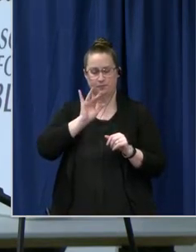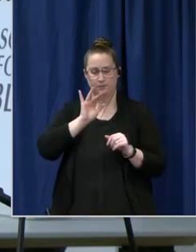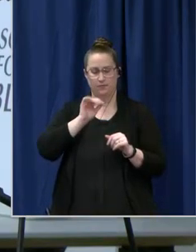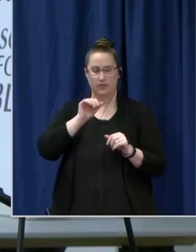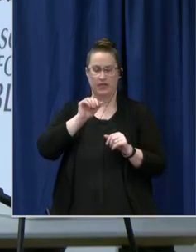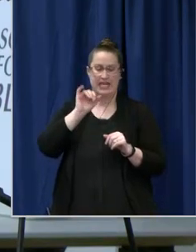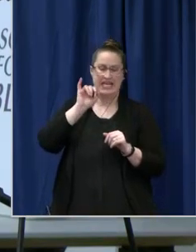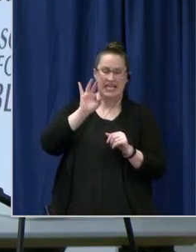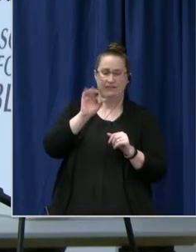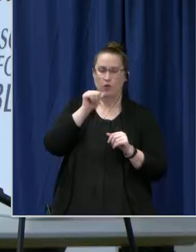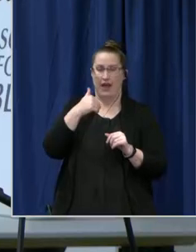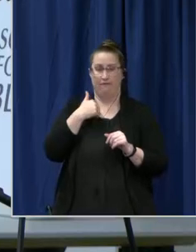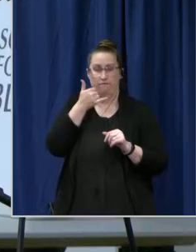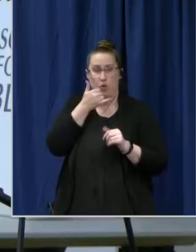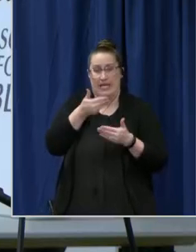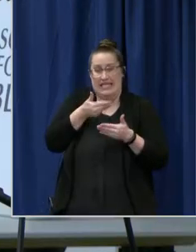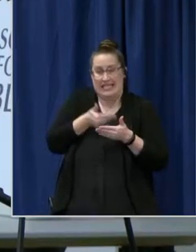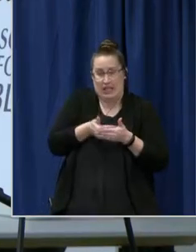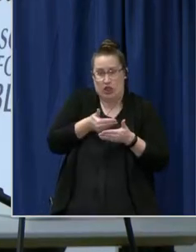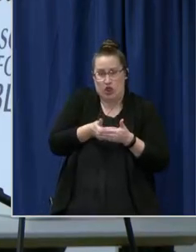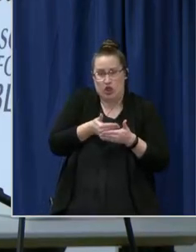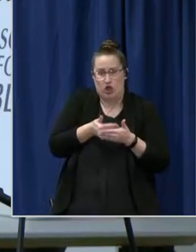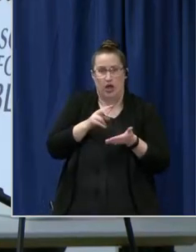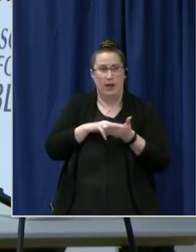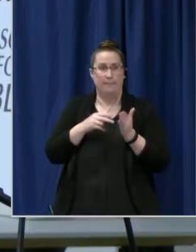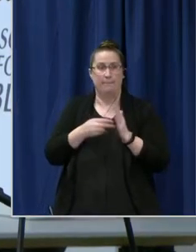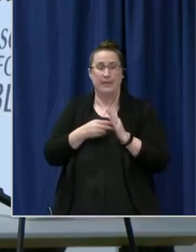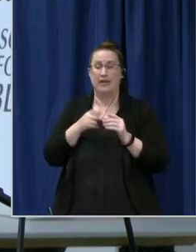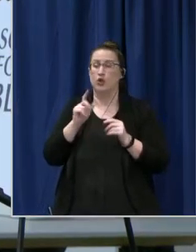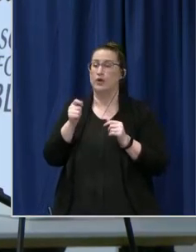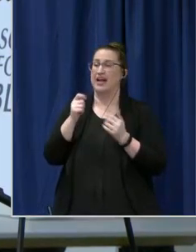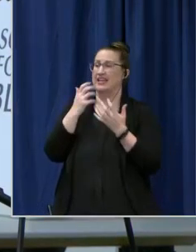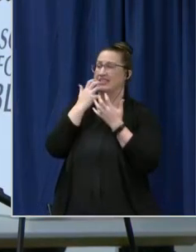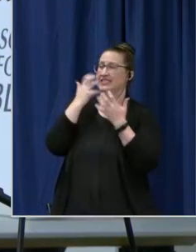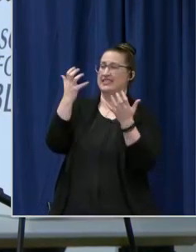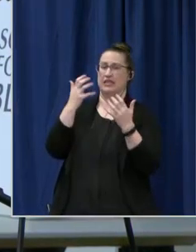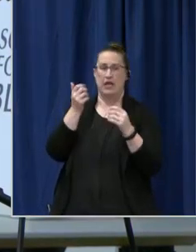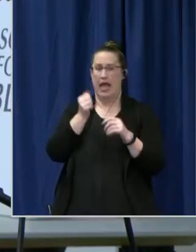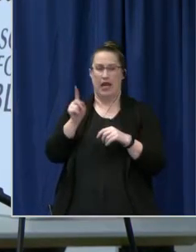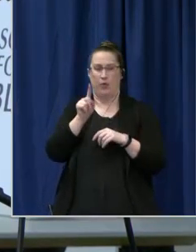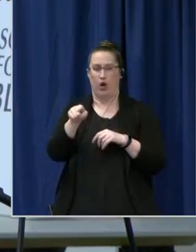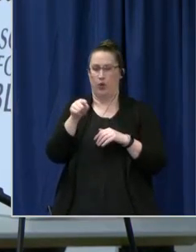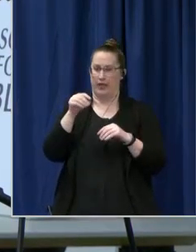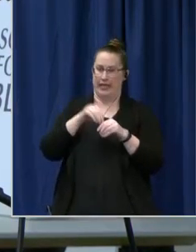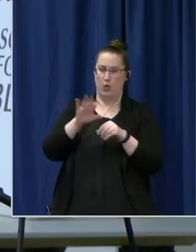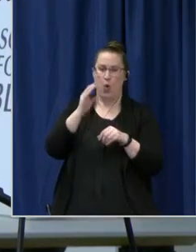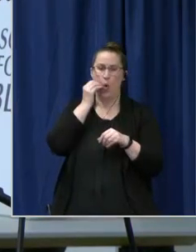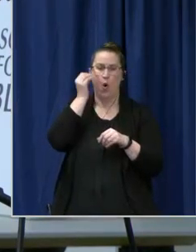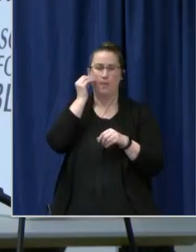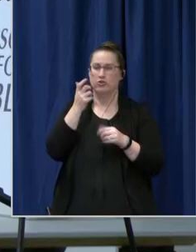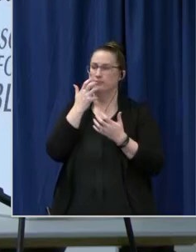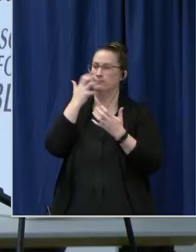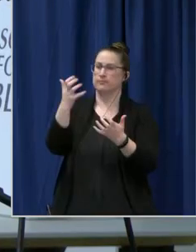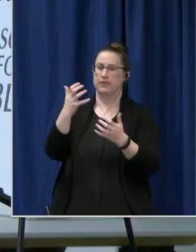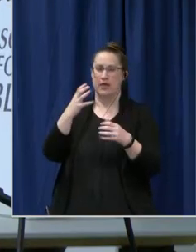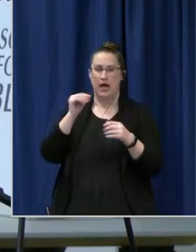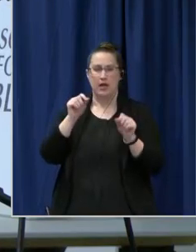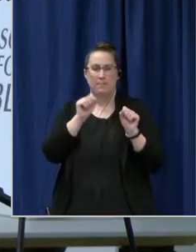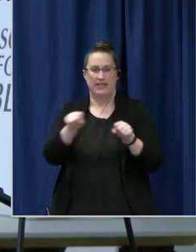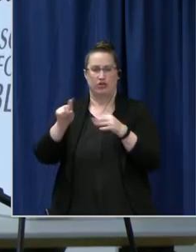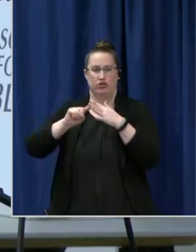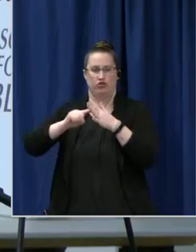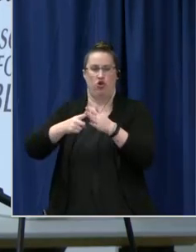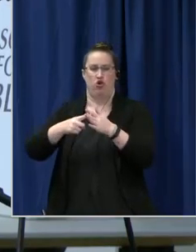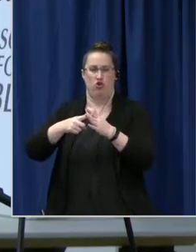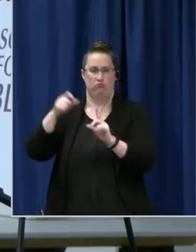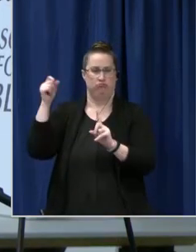if you don't have your phone near you, this is something where you can call out from anywhere in your home and potentially initiate that sequence.